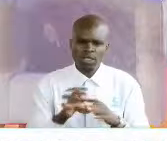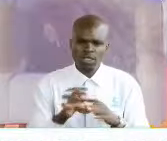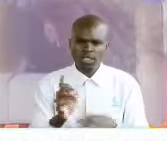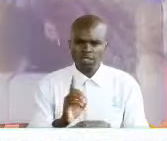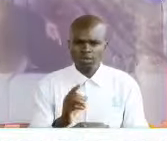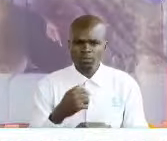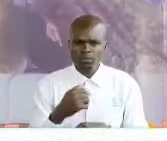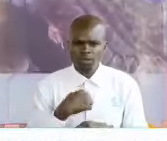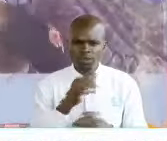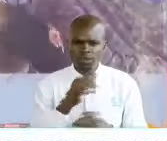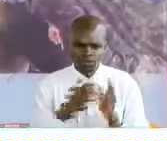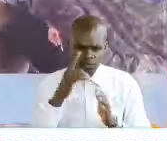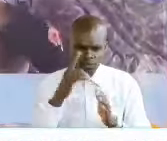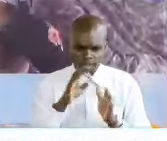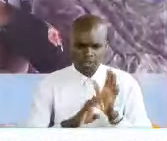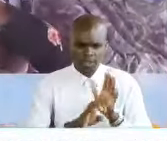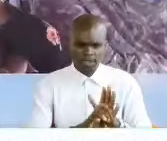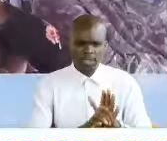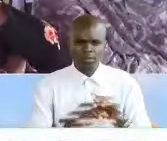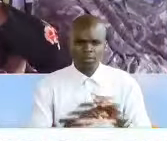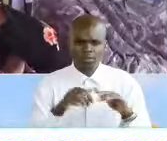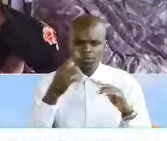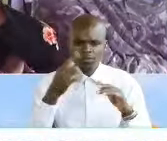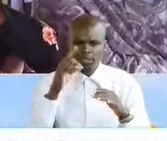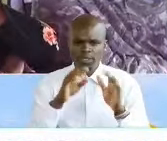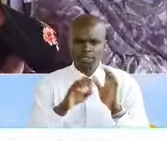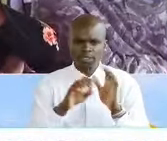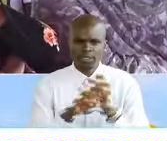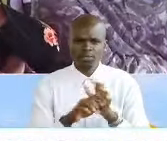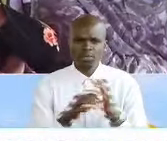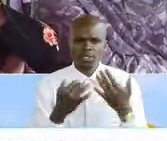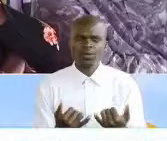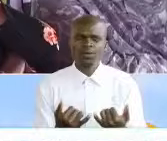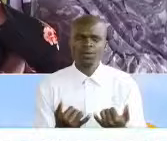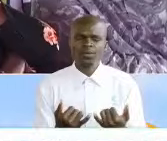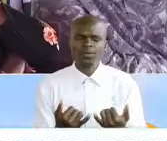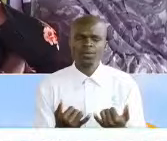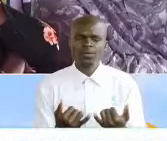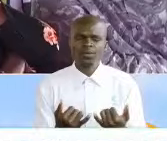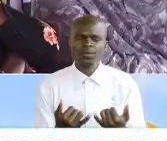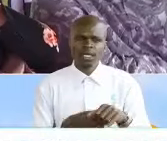stuff. Kama saizi ni sanane.